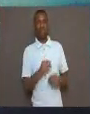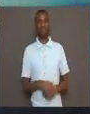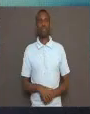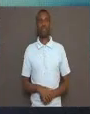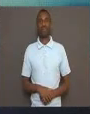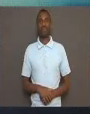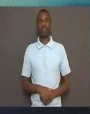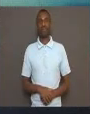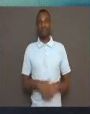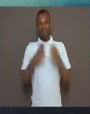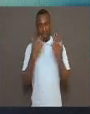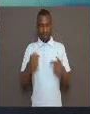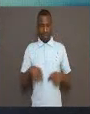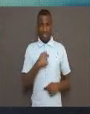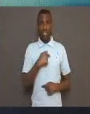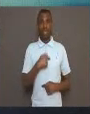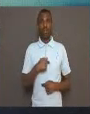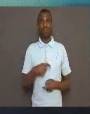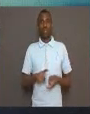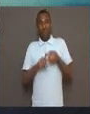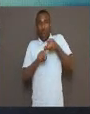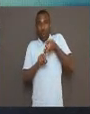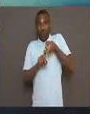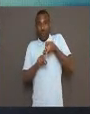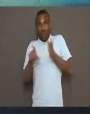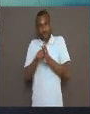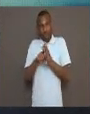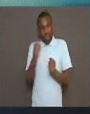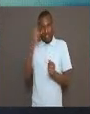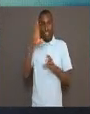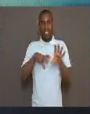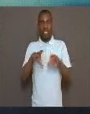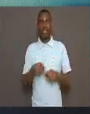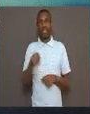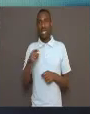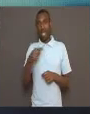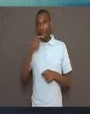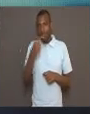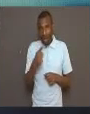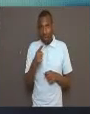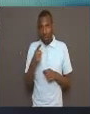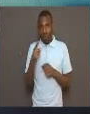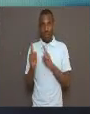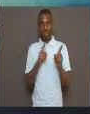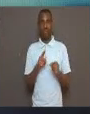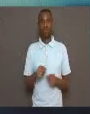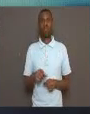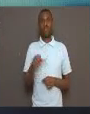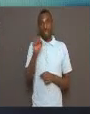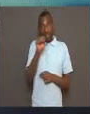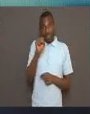We now understand Hooke's law, which states that stress